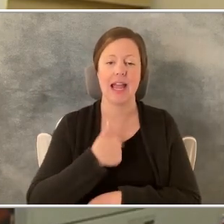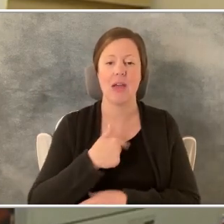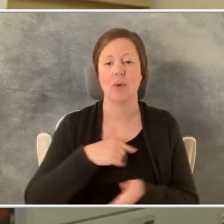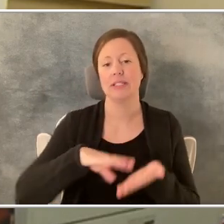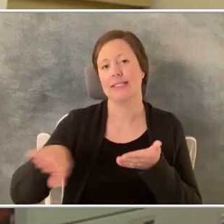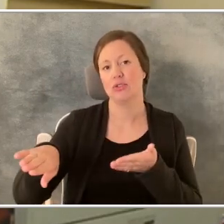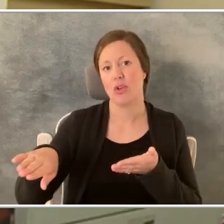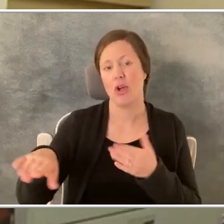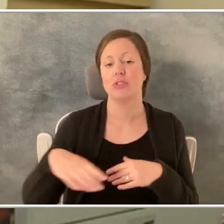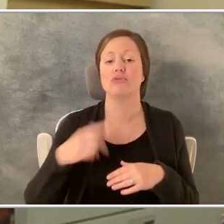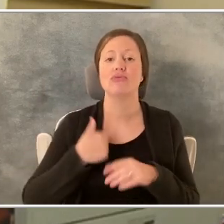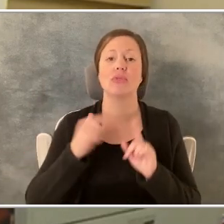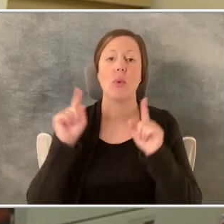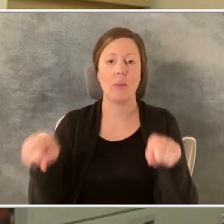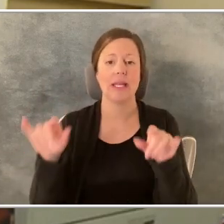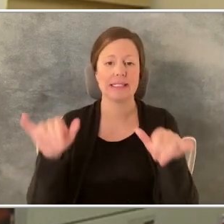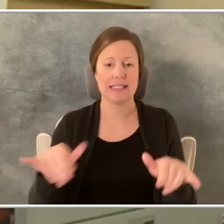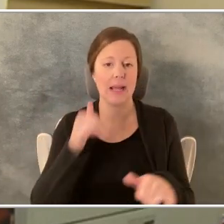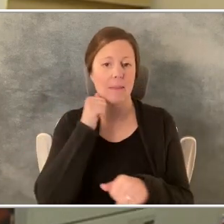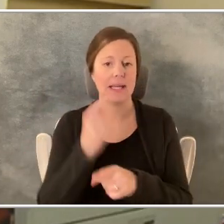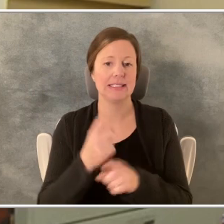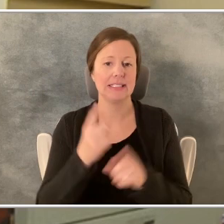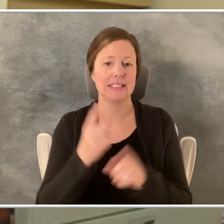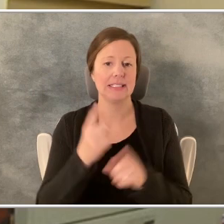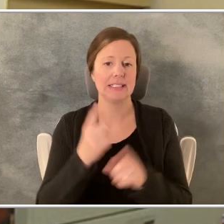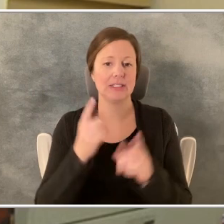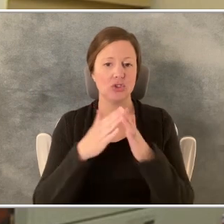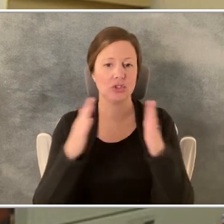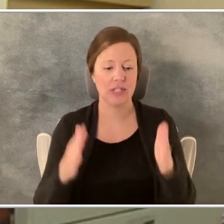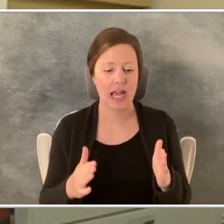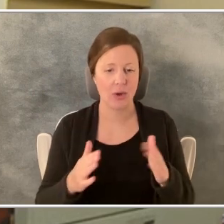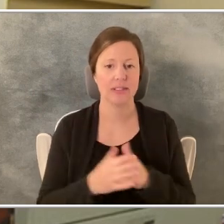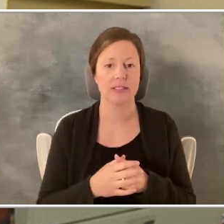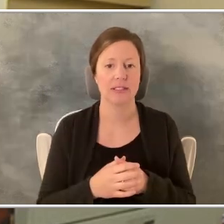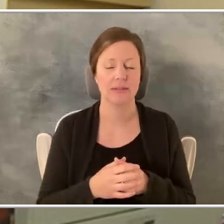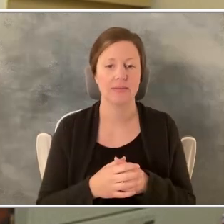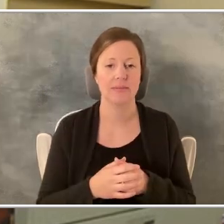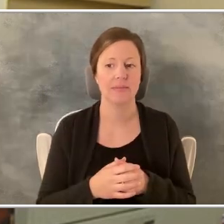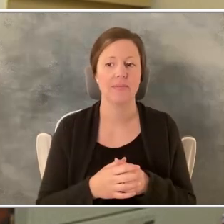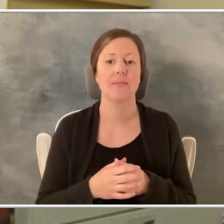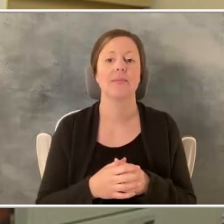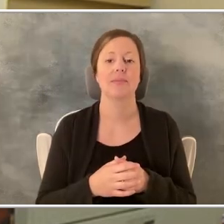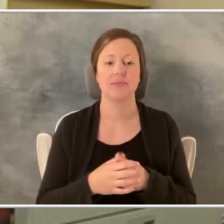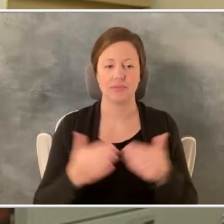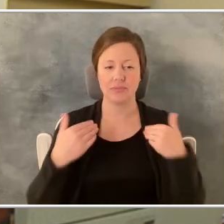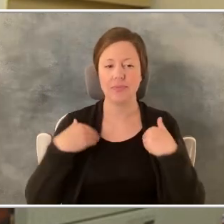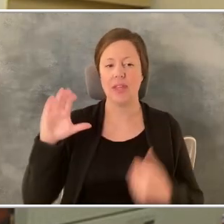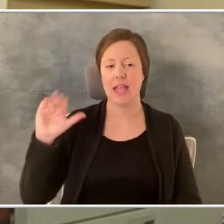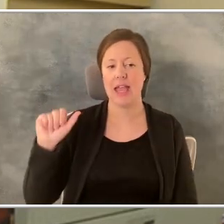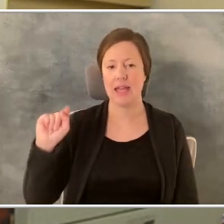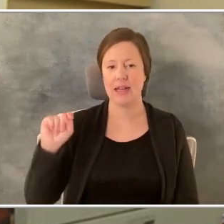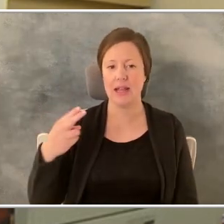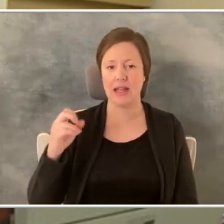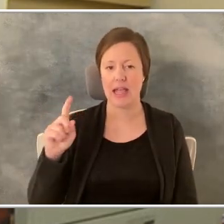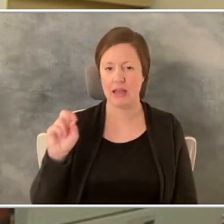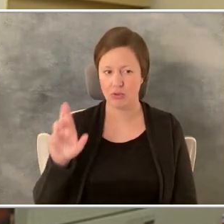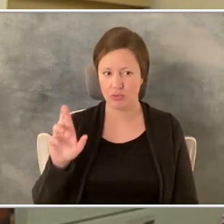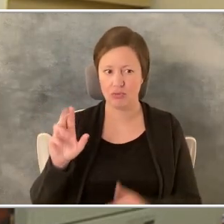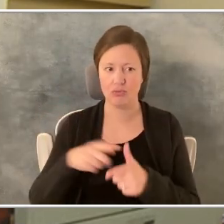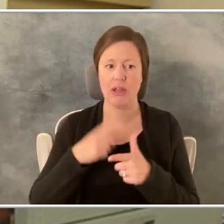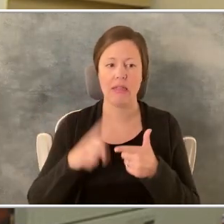went to my sister's house for the next week, was able to get out my catheter, and from night